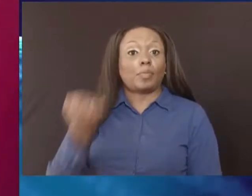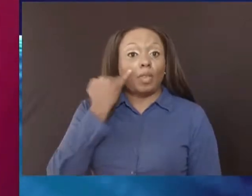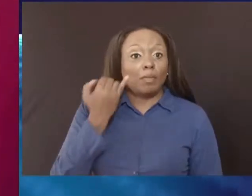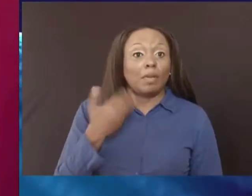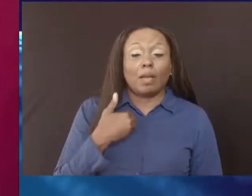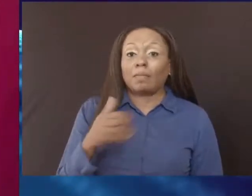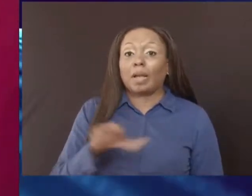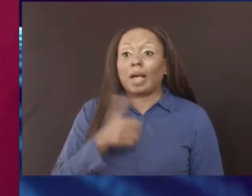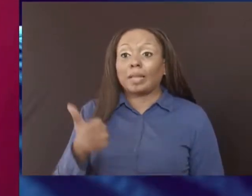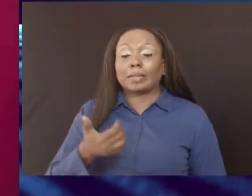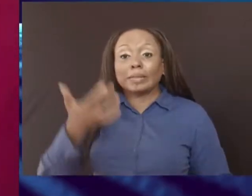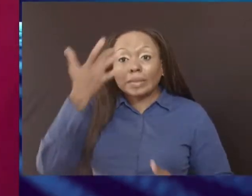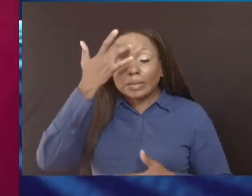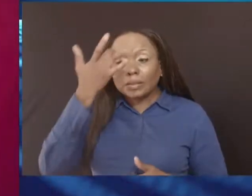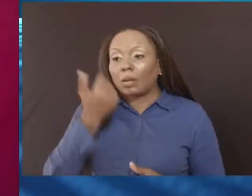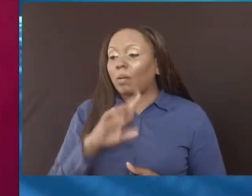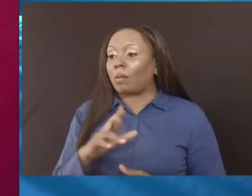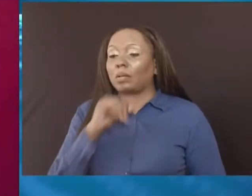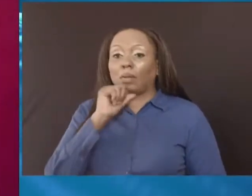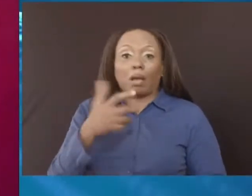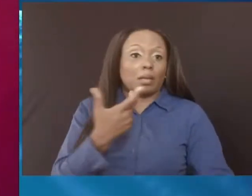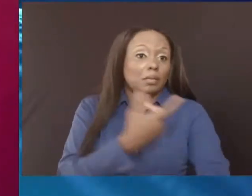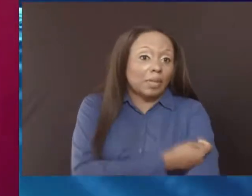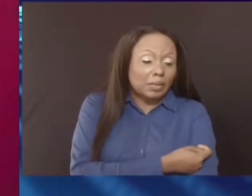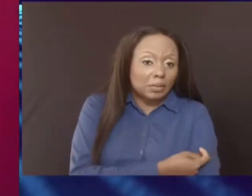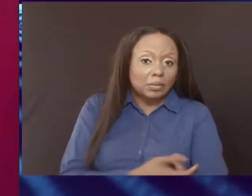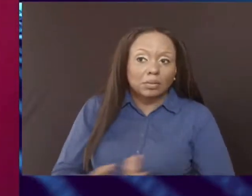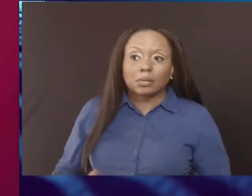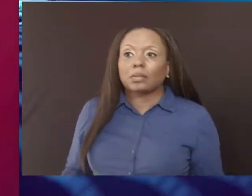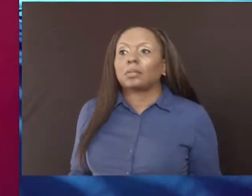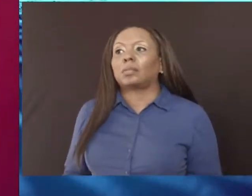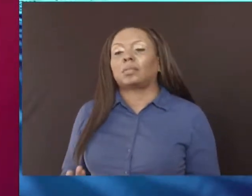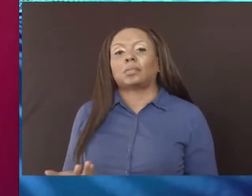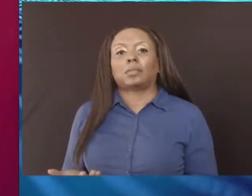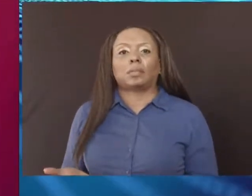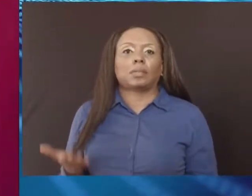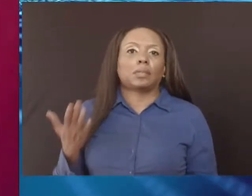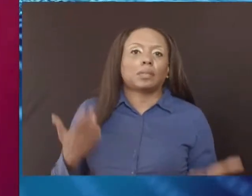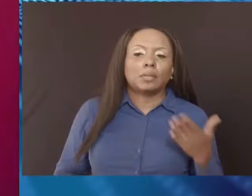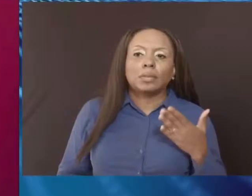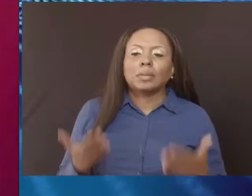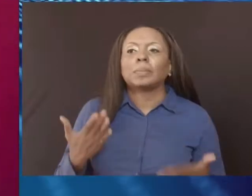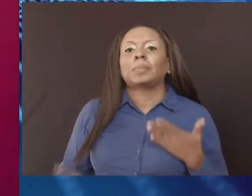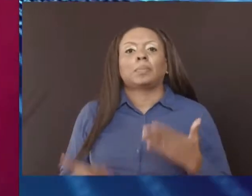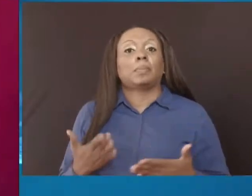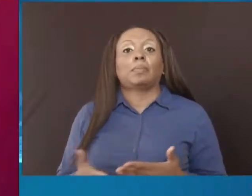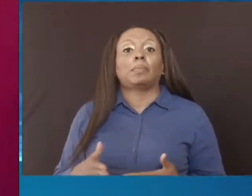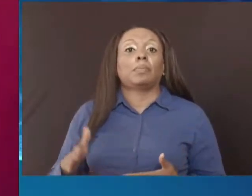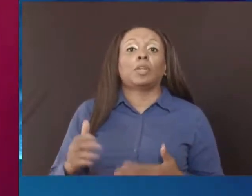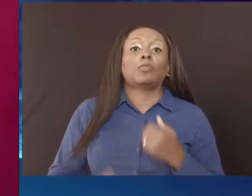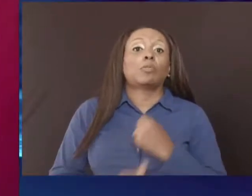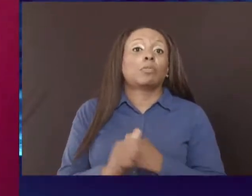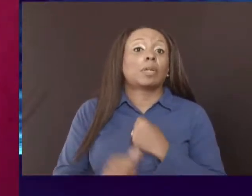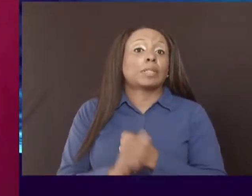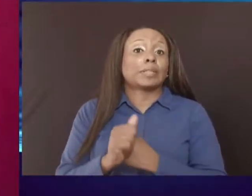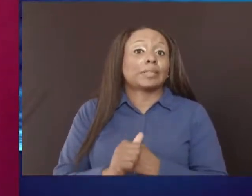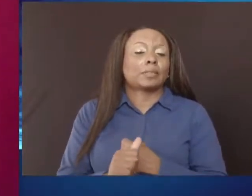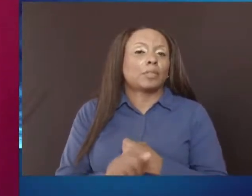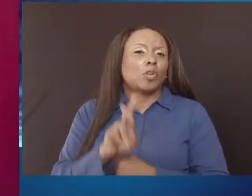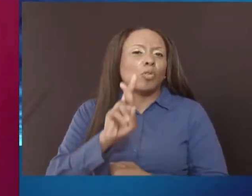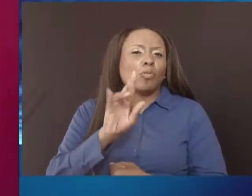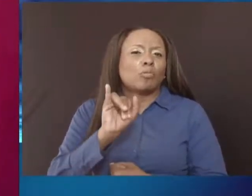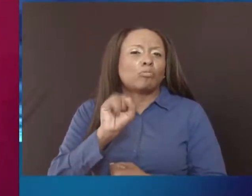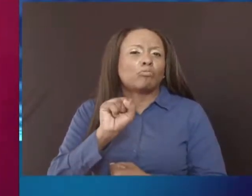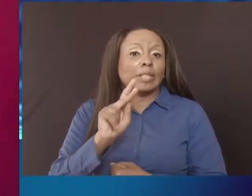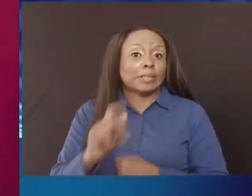comorbidity, if you're unvaccinated, the chances of you having moderate or severe disease is significantly higher. So therefore,